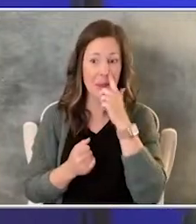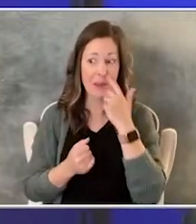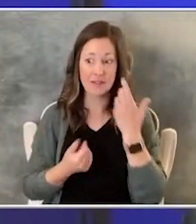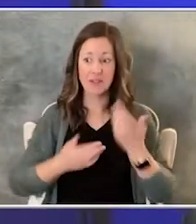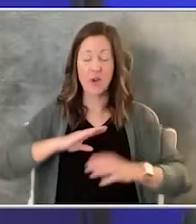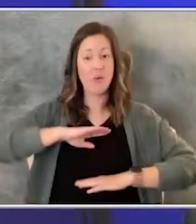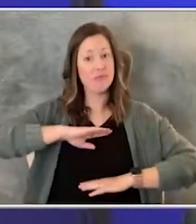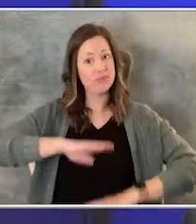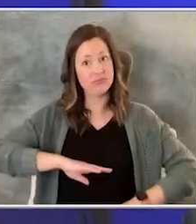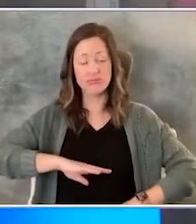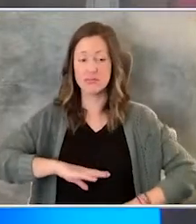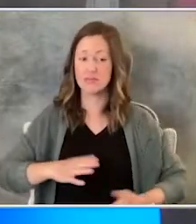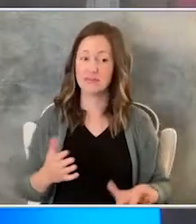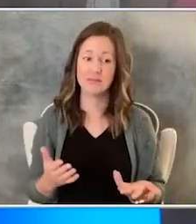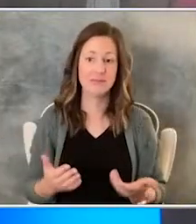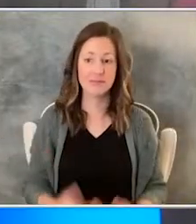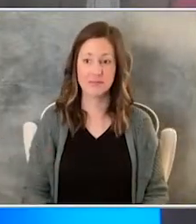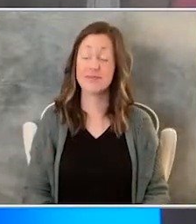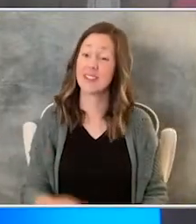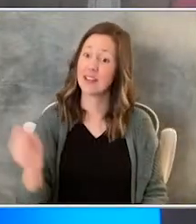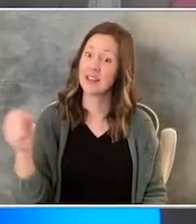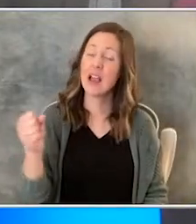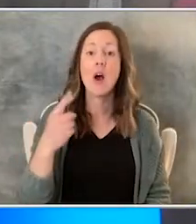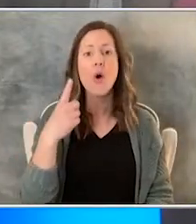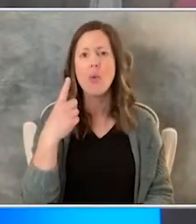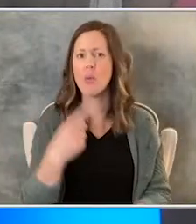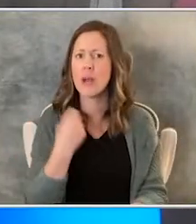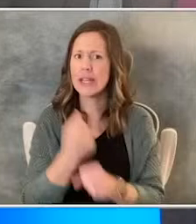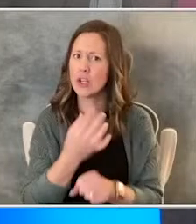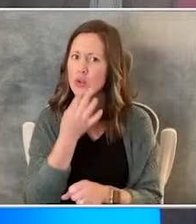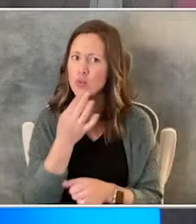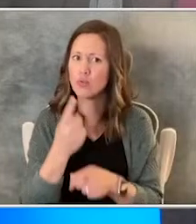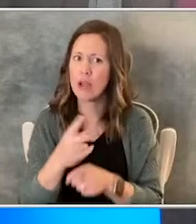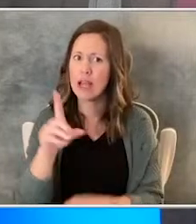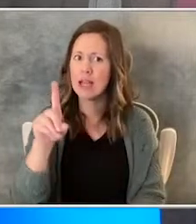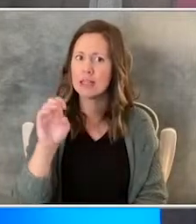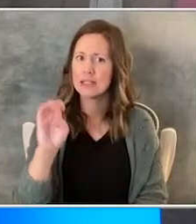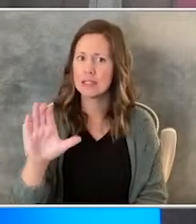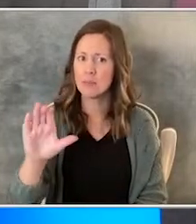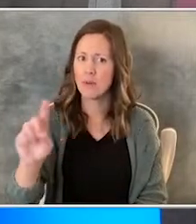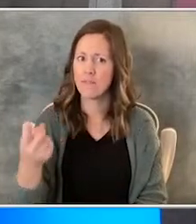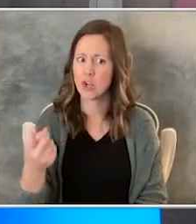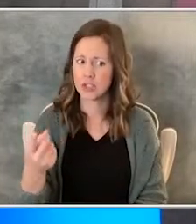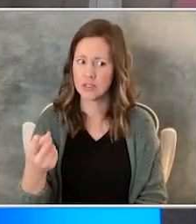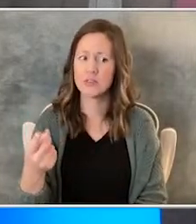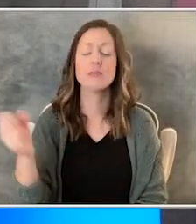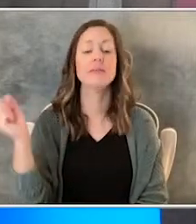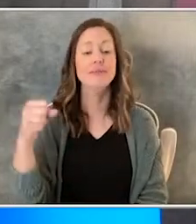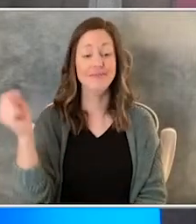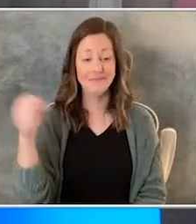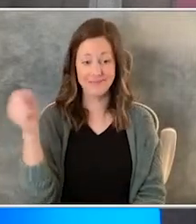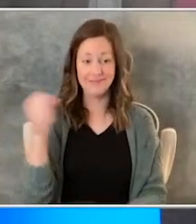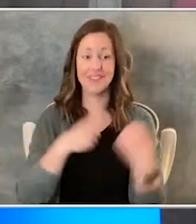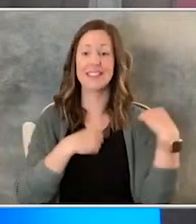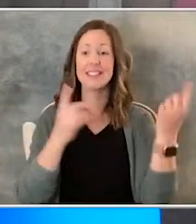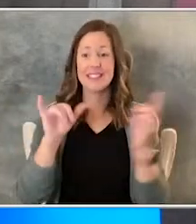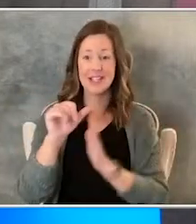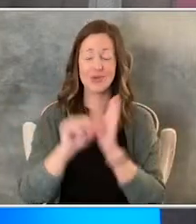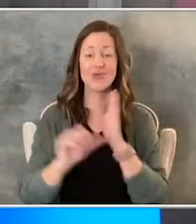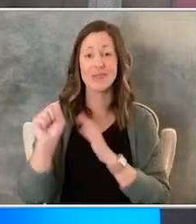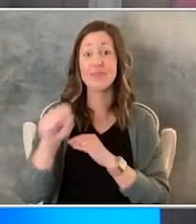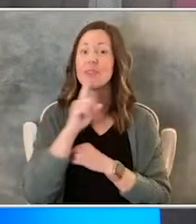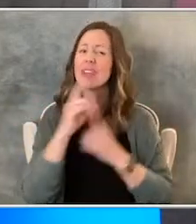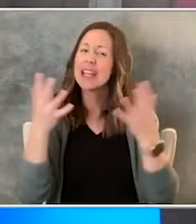pressure, and so, or I did. Because all those things they're all under control